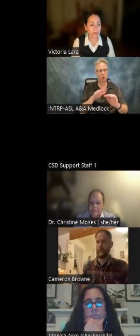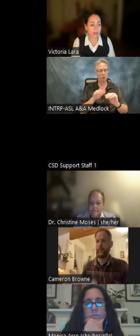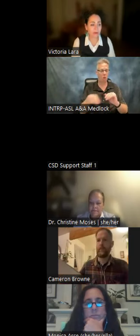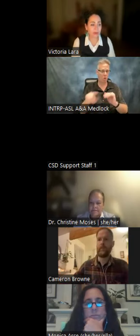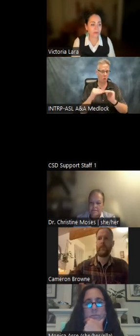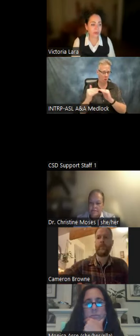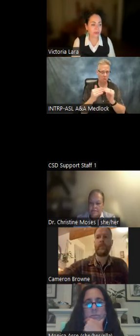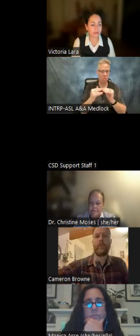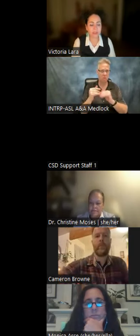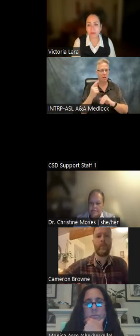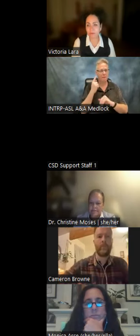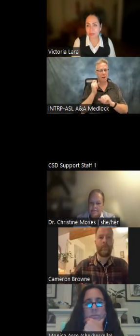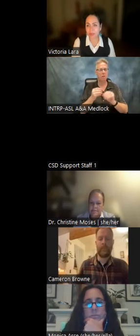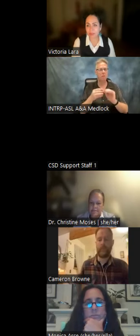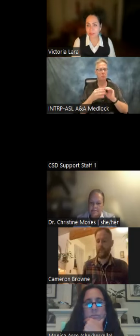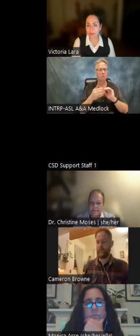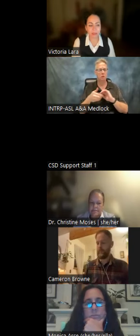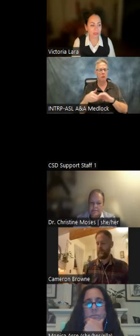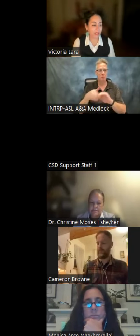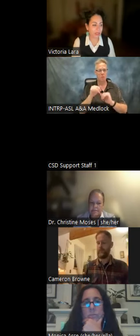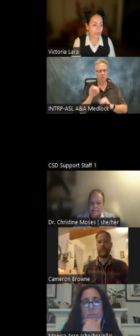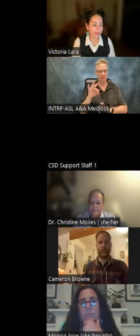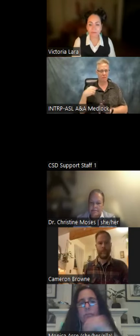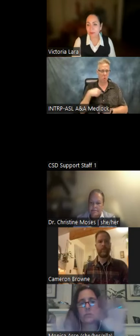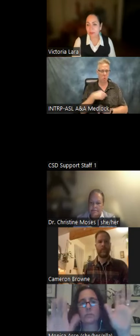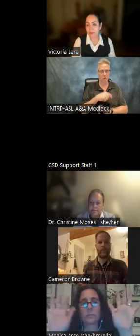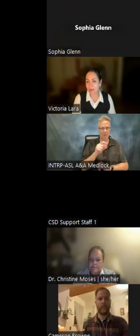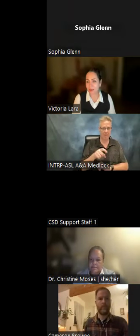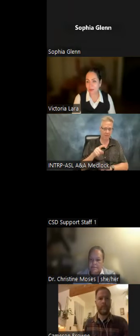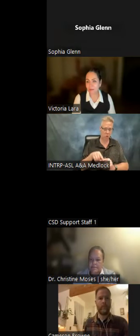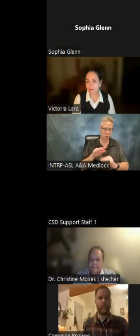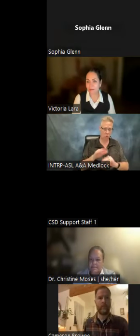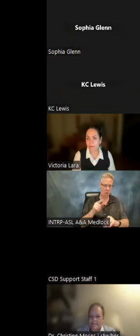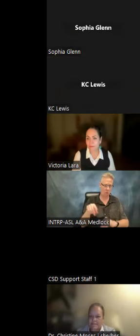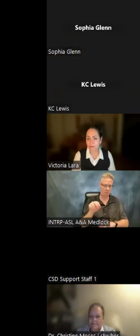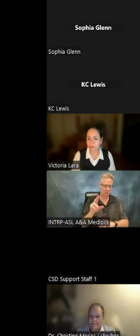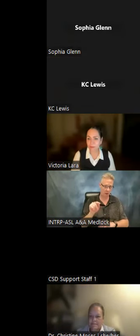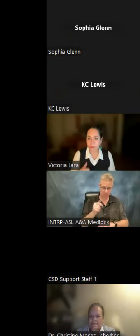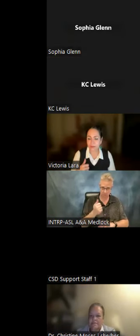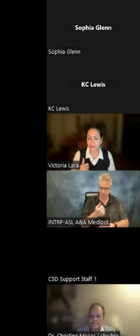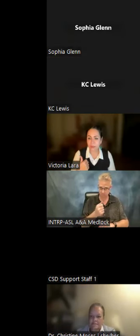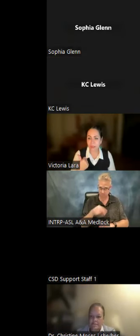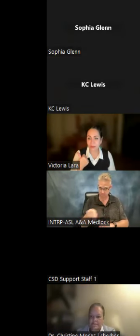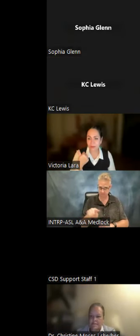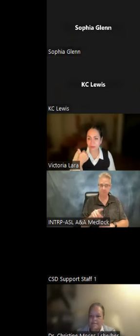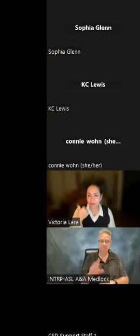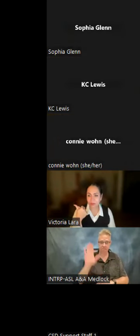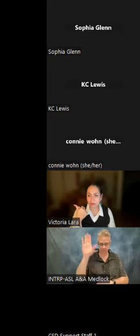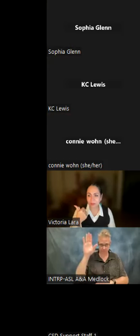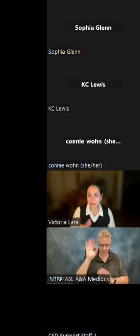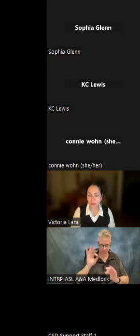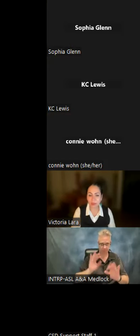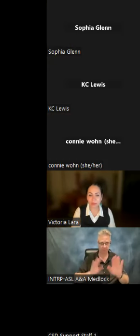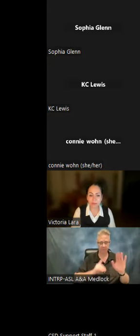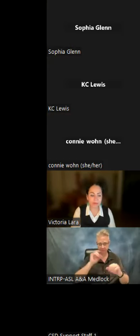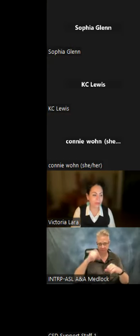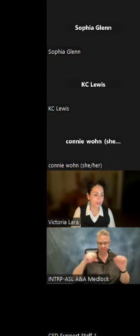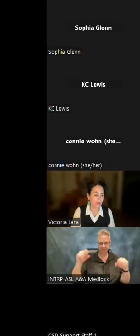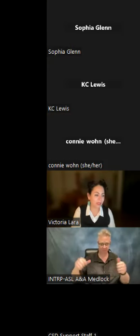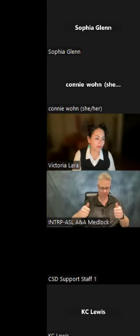if and collaborators if needed. And if I can have, yes, your hand or your thumbs